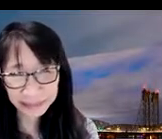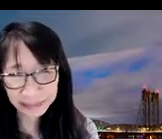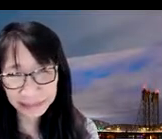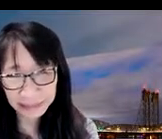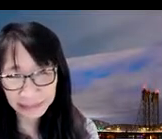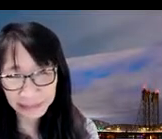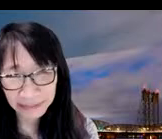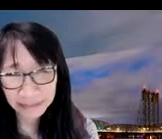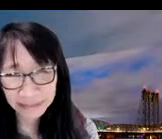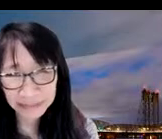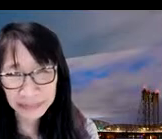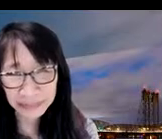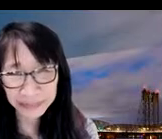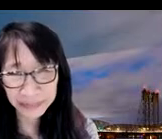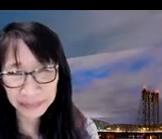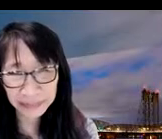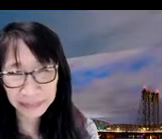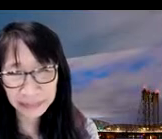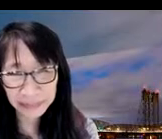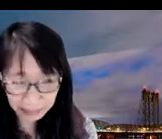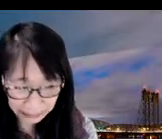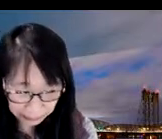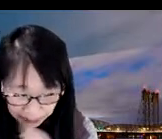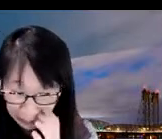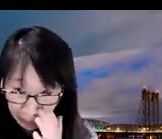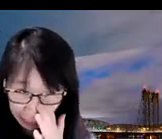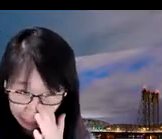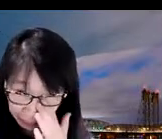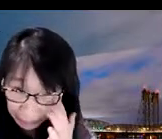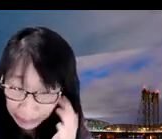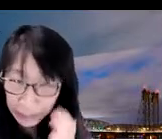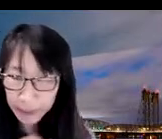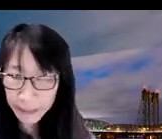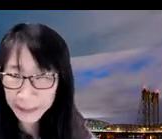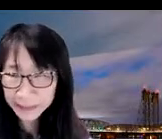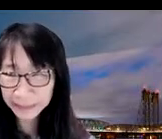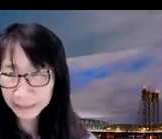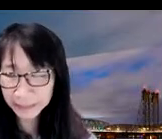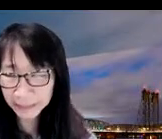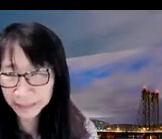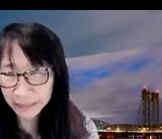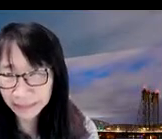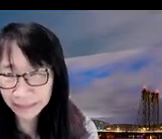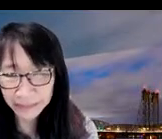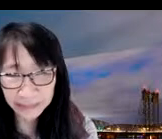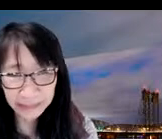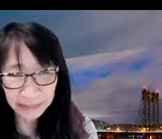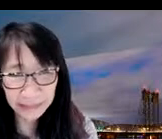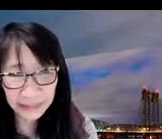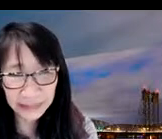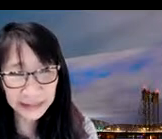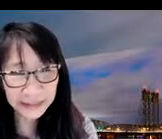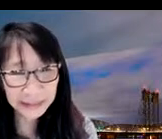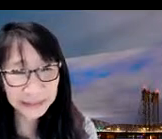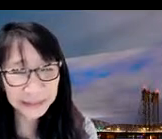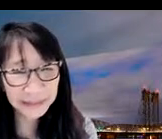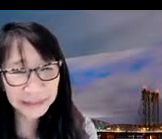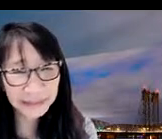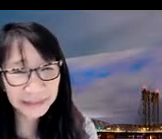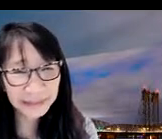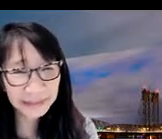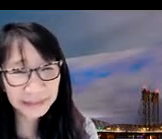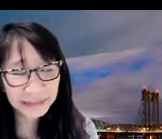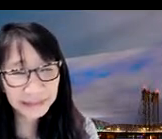Hi, I'm Guthrie Straw with Oregon Environmental Council, and the item I chose to bring for today is a